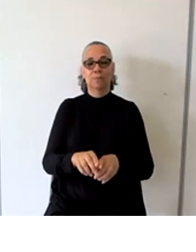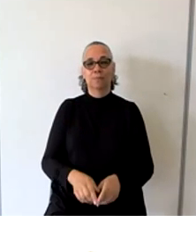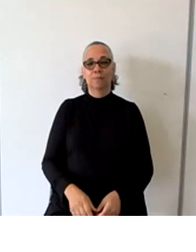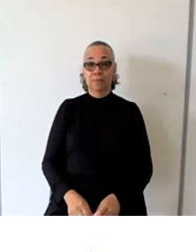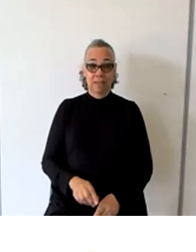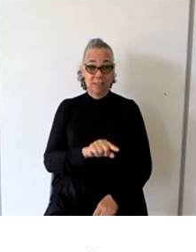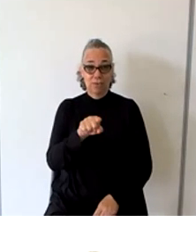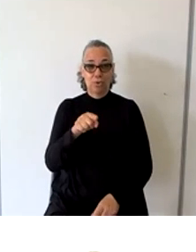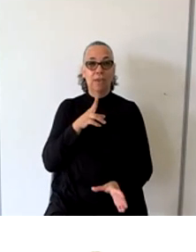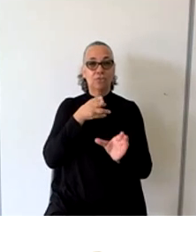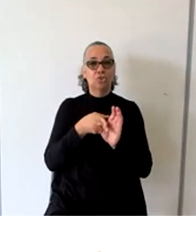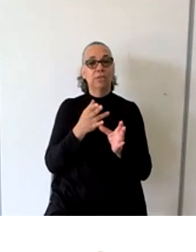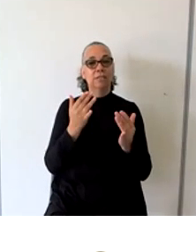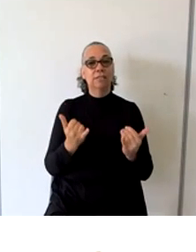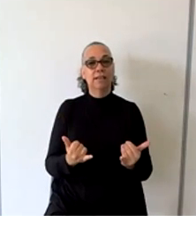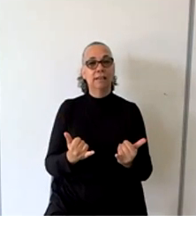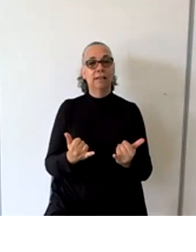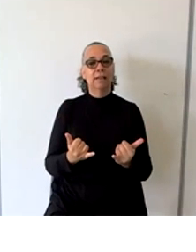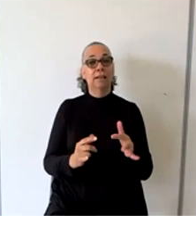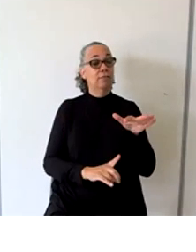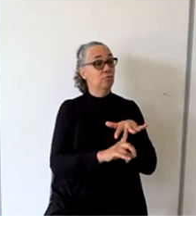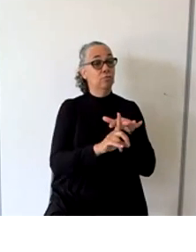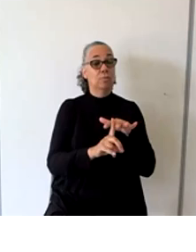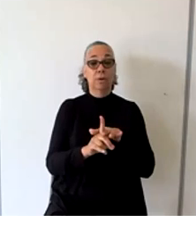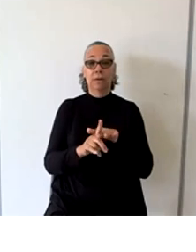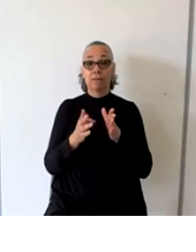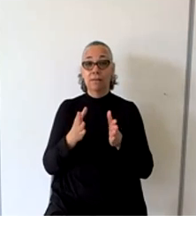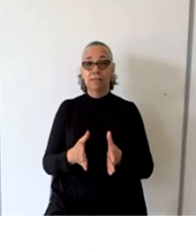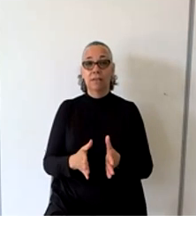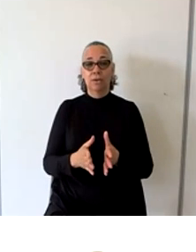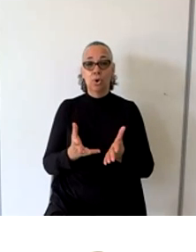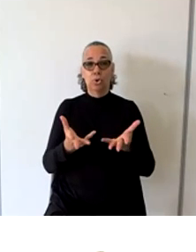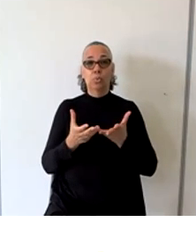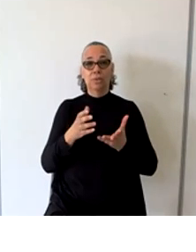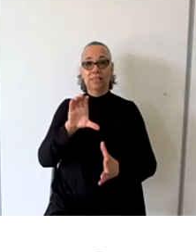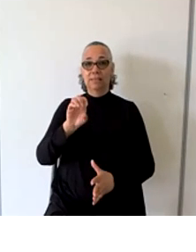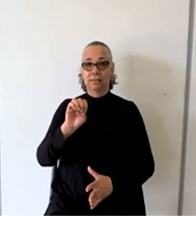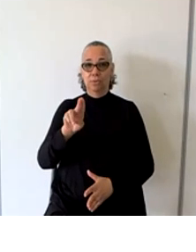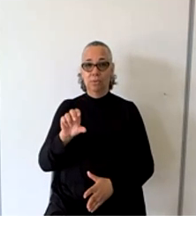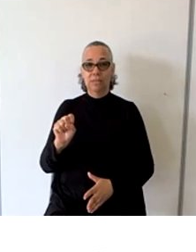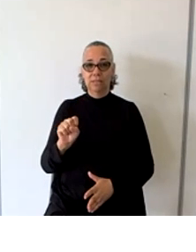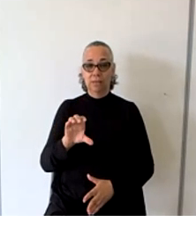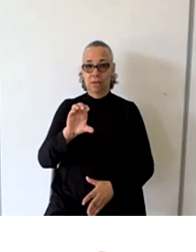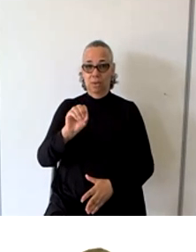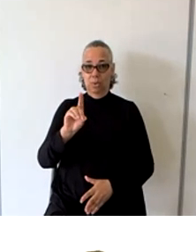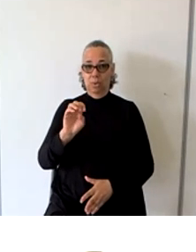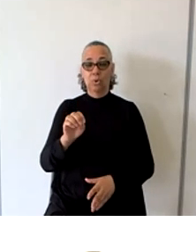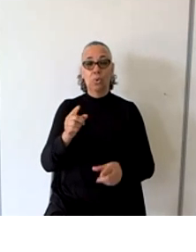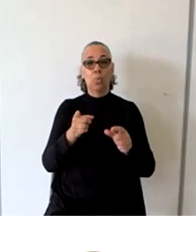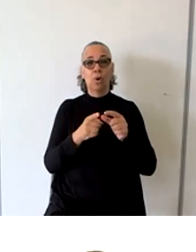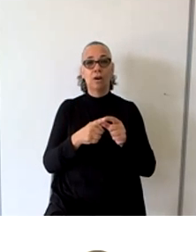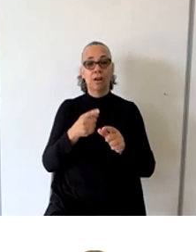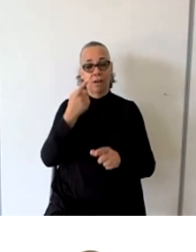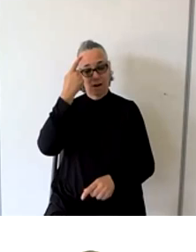joined us today, any of our attendees, in order to gain continuing education credits, the code word for Jessica's